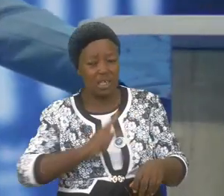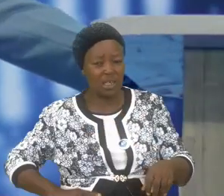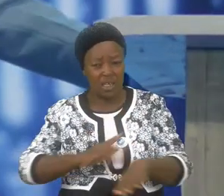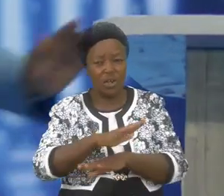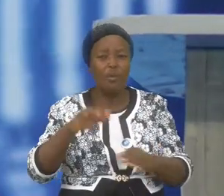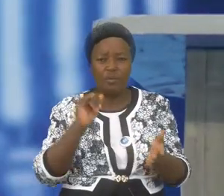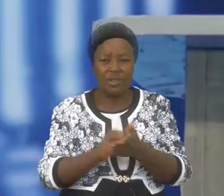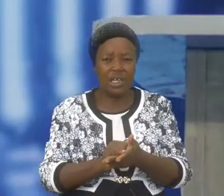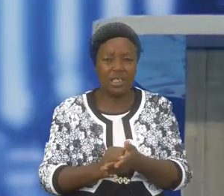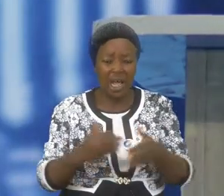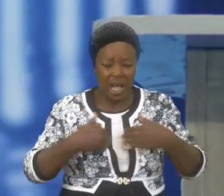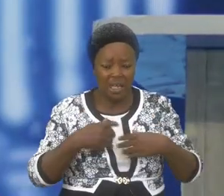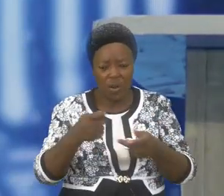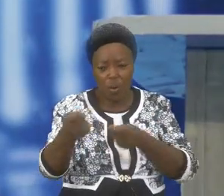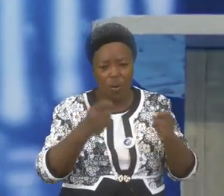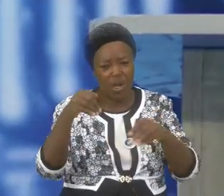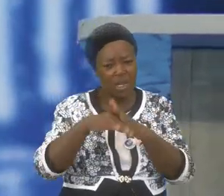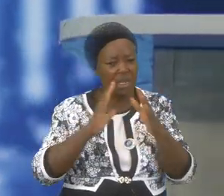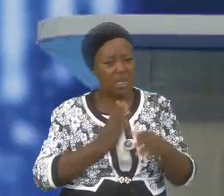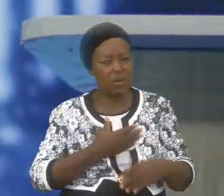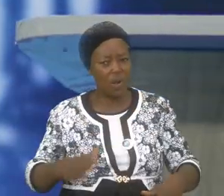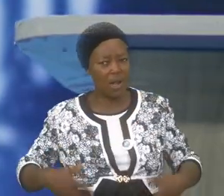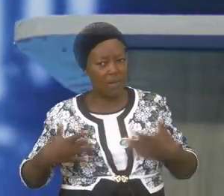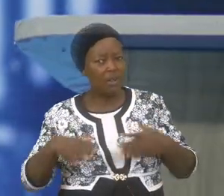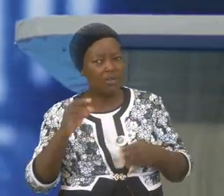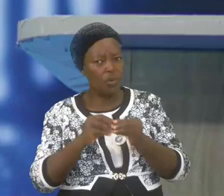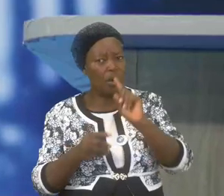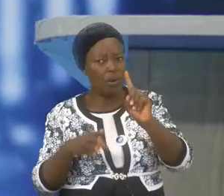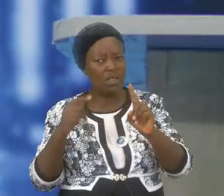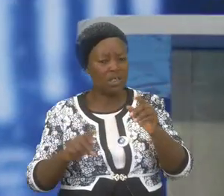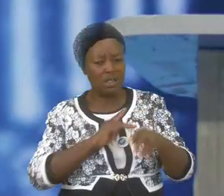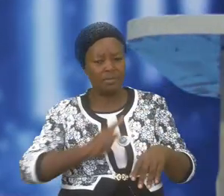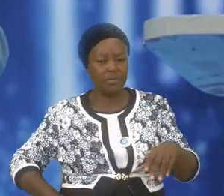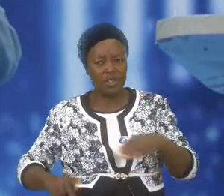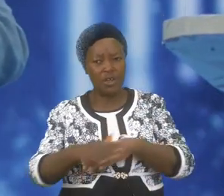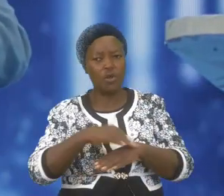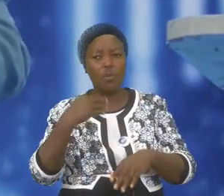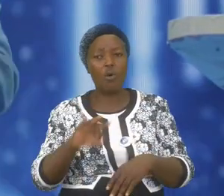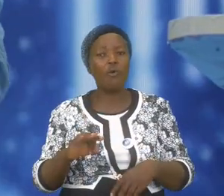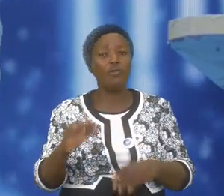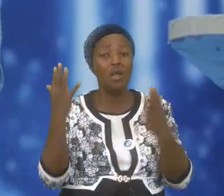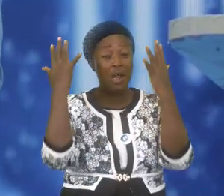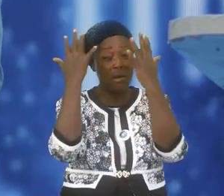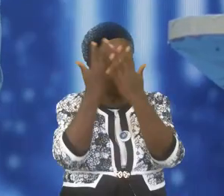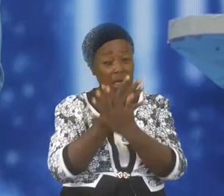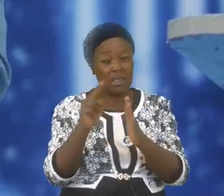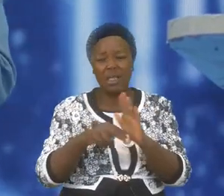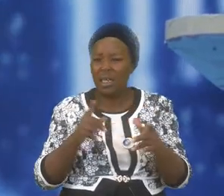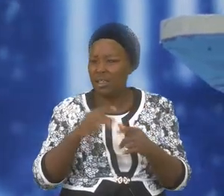kingdom of darkness. That Babylonian Empire was kingdom of